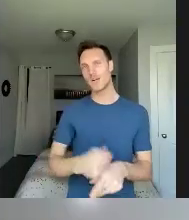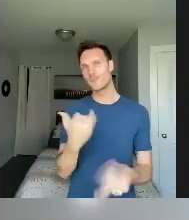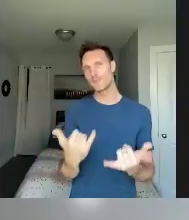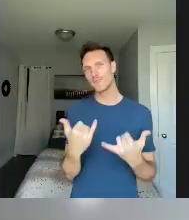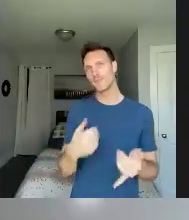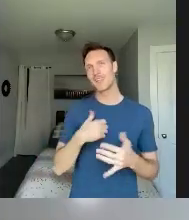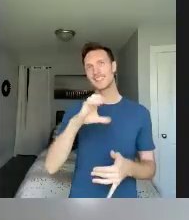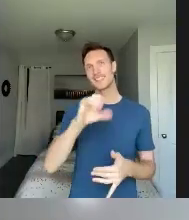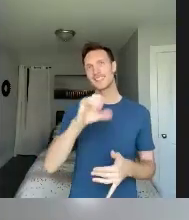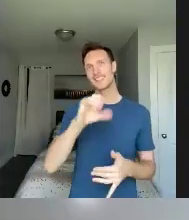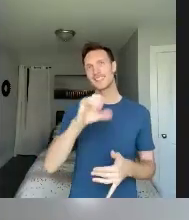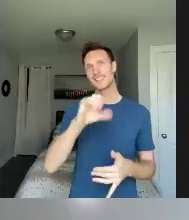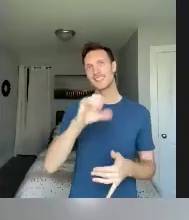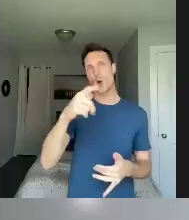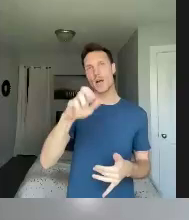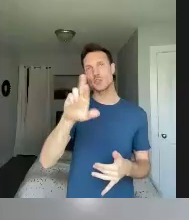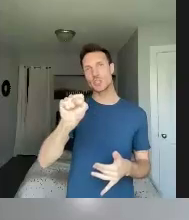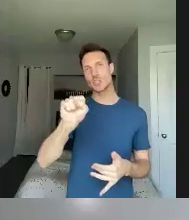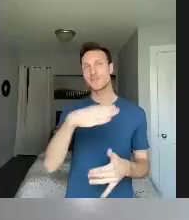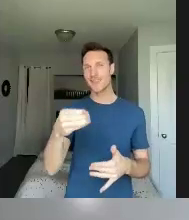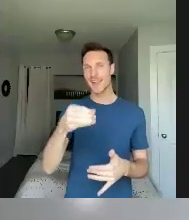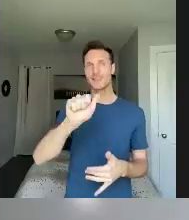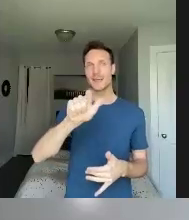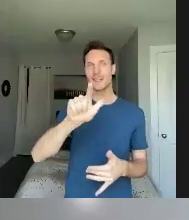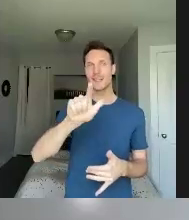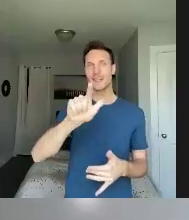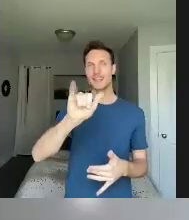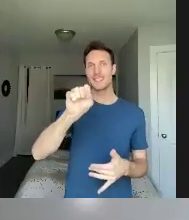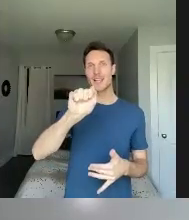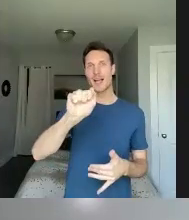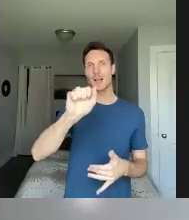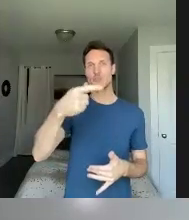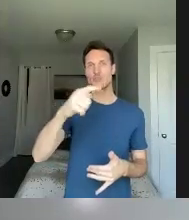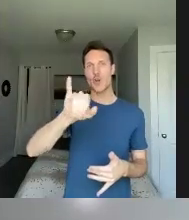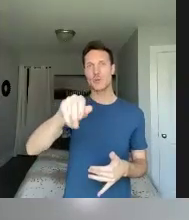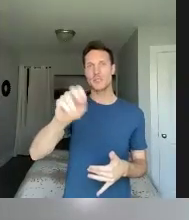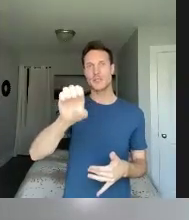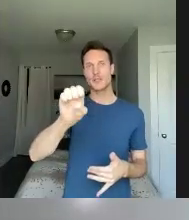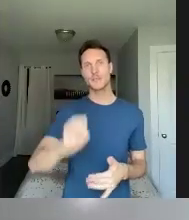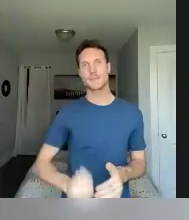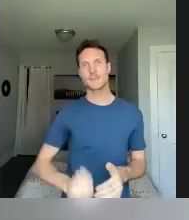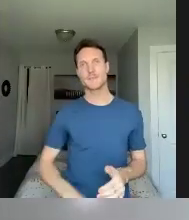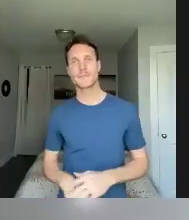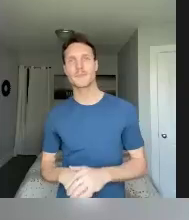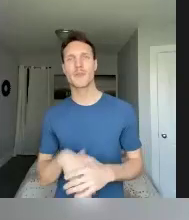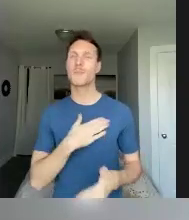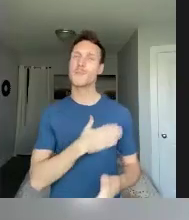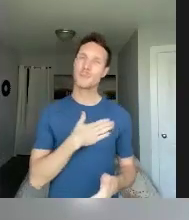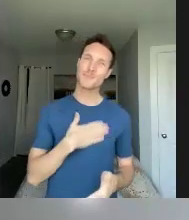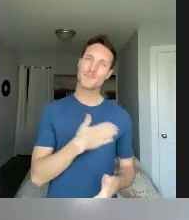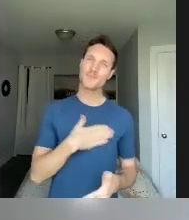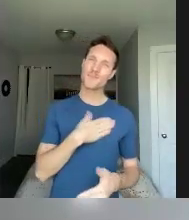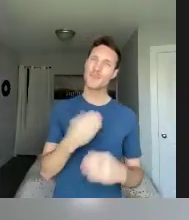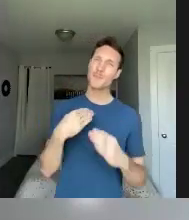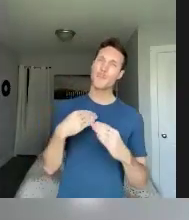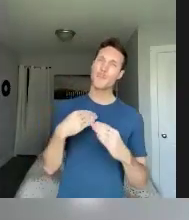and Lisa Jones. If you need assistance during today's call, please message one of them so that